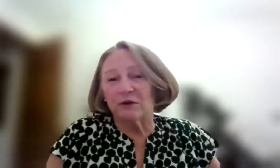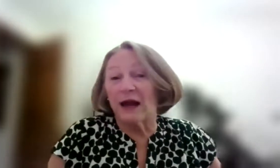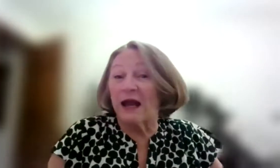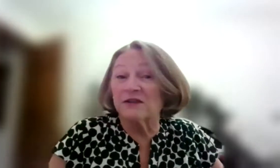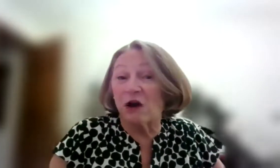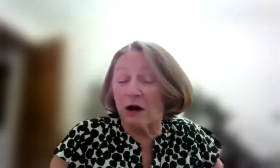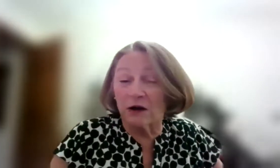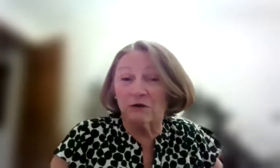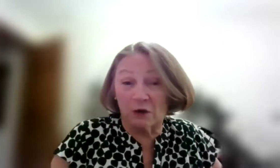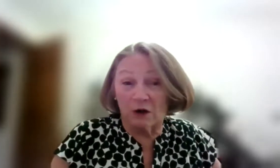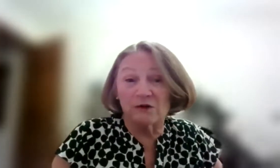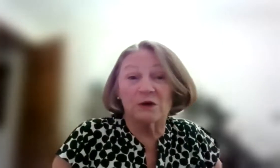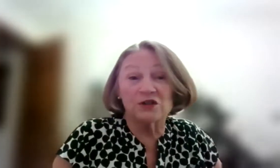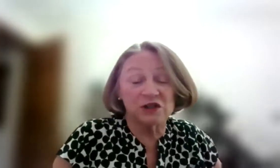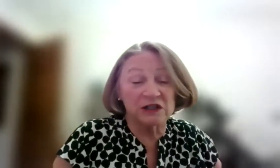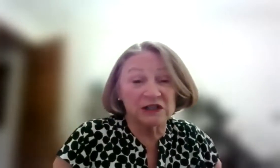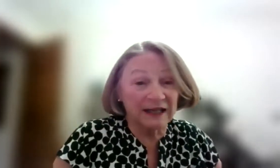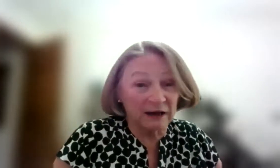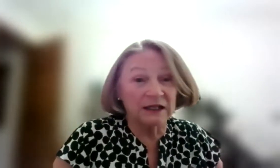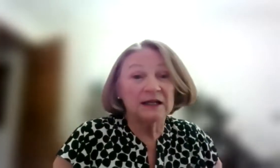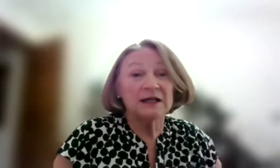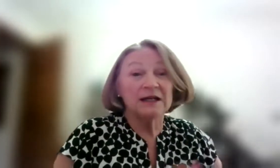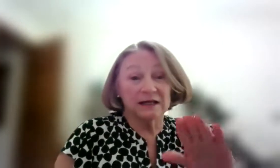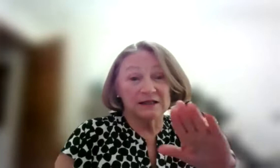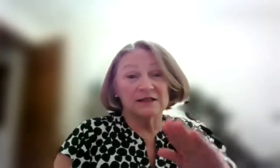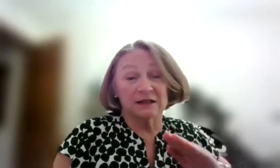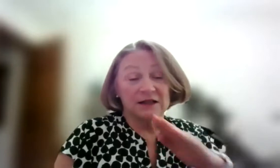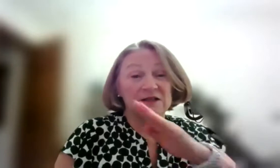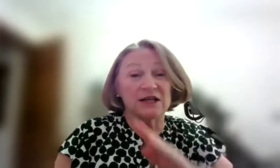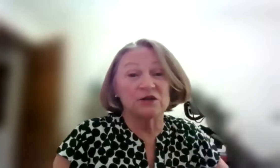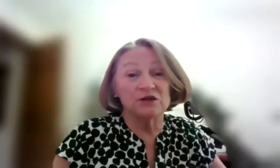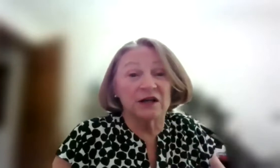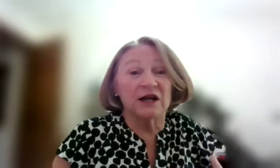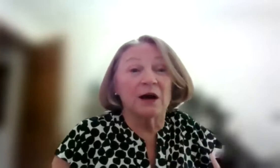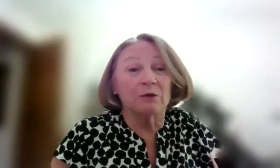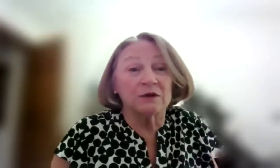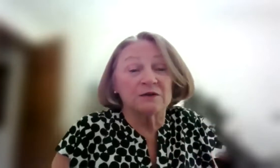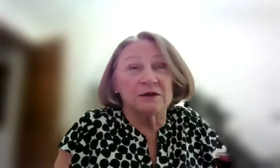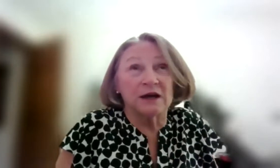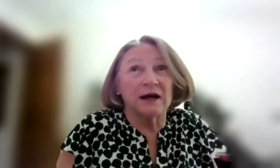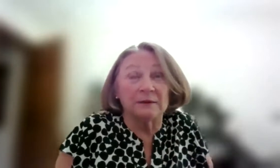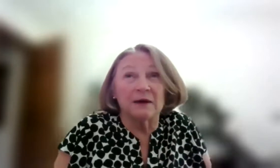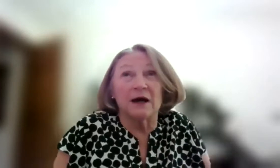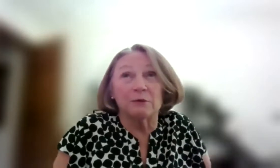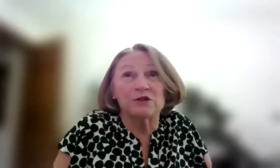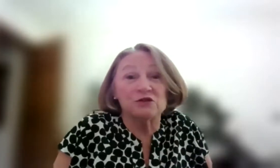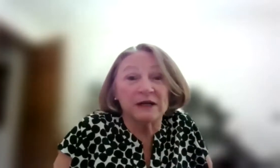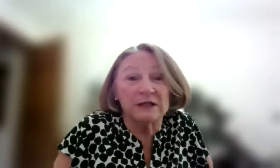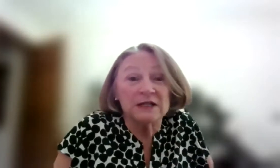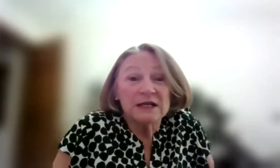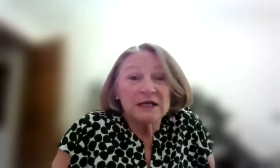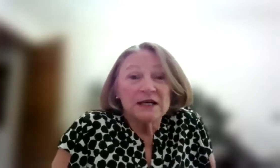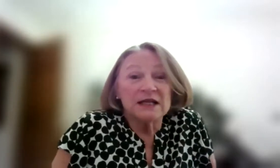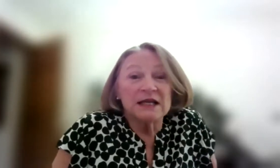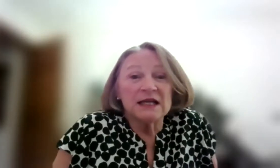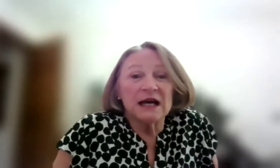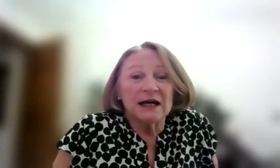expand further as our growth in Washington County continues on an upward